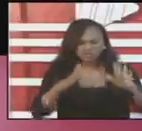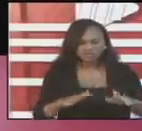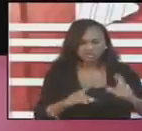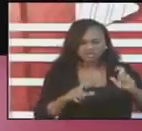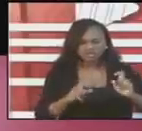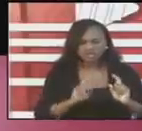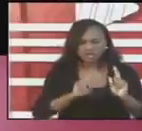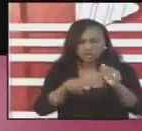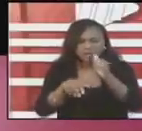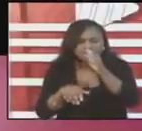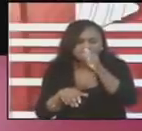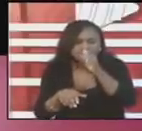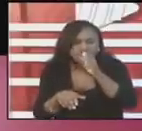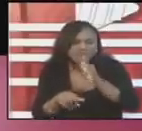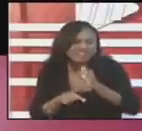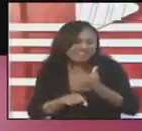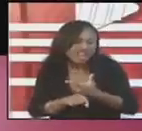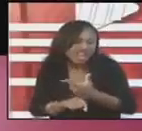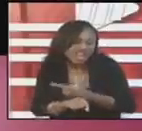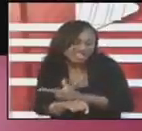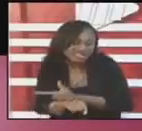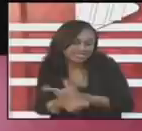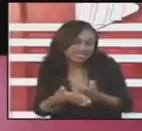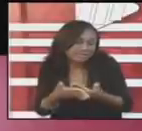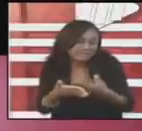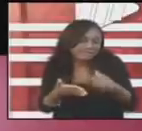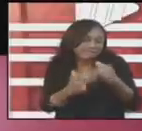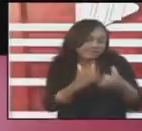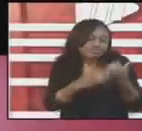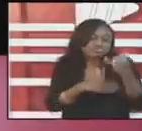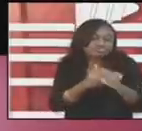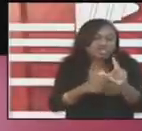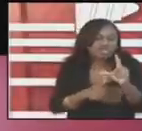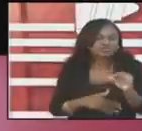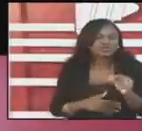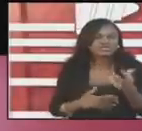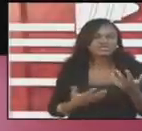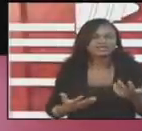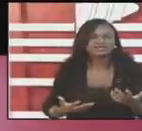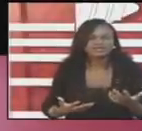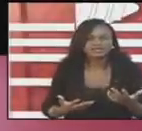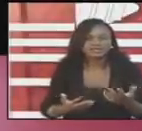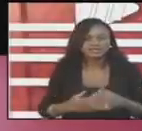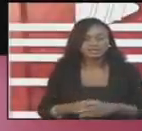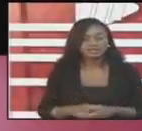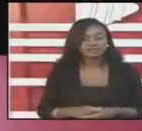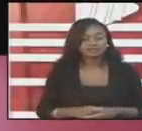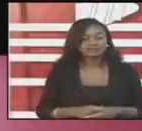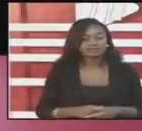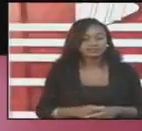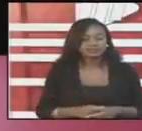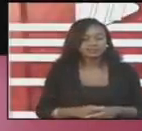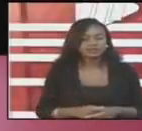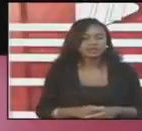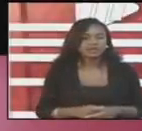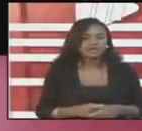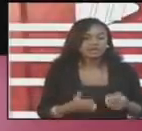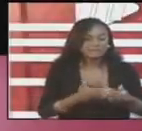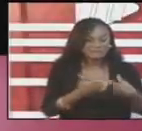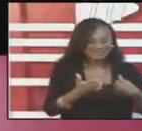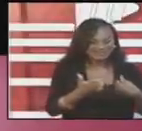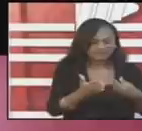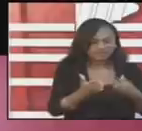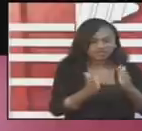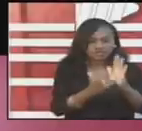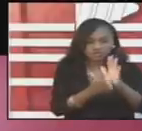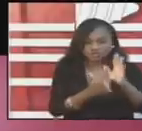at schools prior to July 20th? Just to get some clarity for some teachers who don't understand about being able to provide SCA support before July 20th. That's